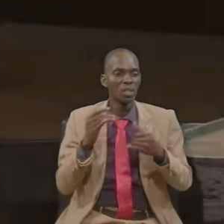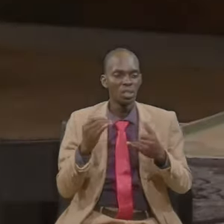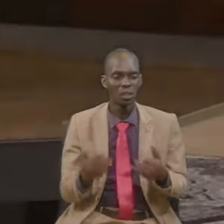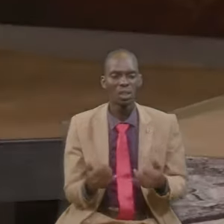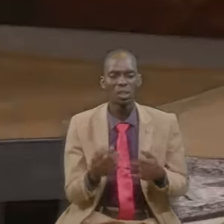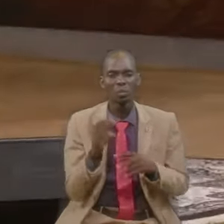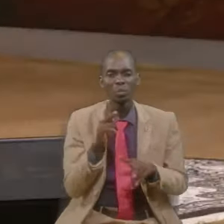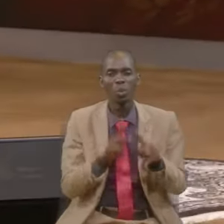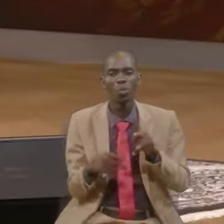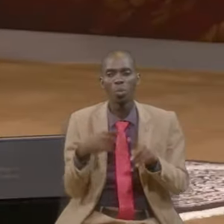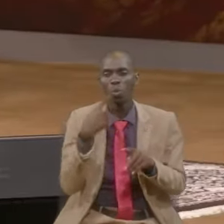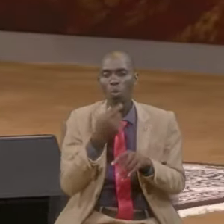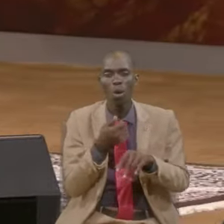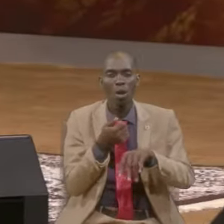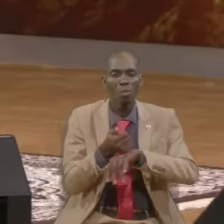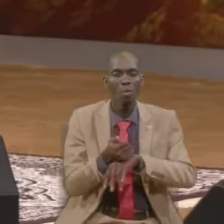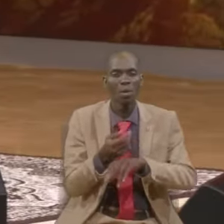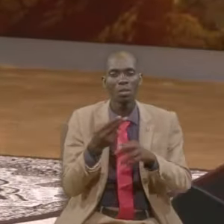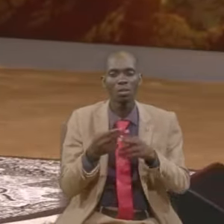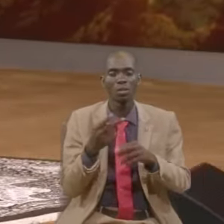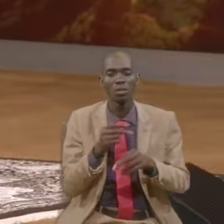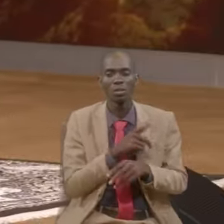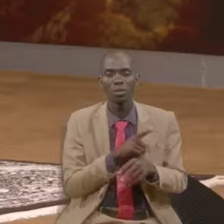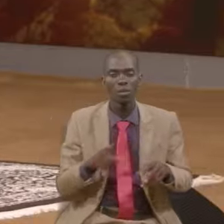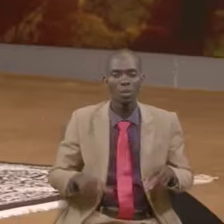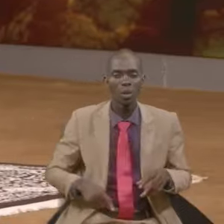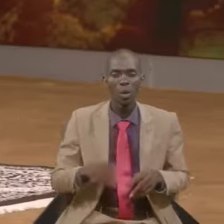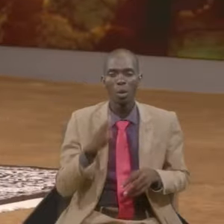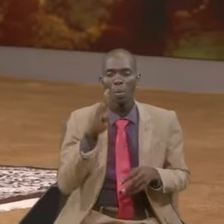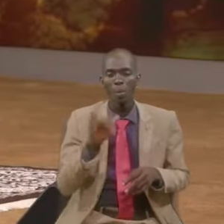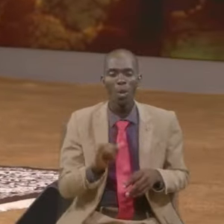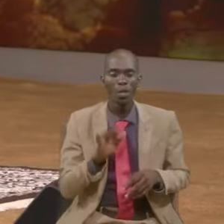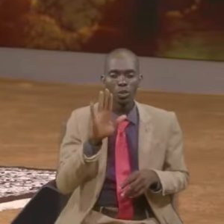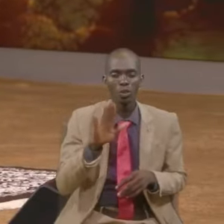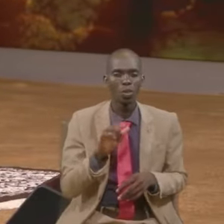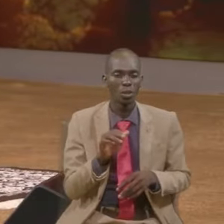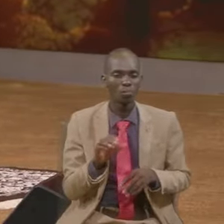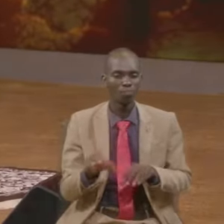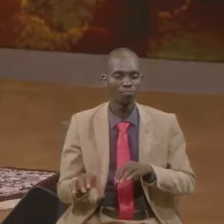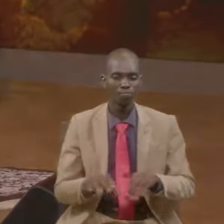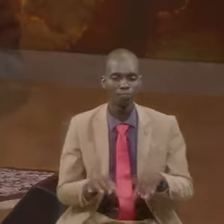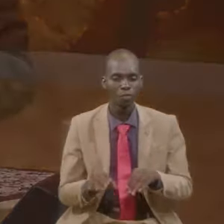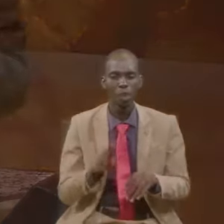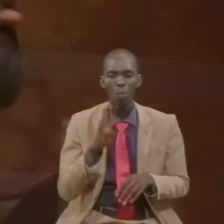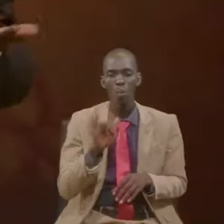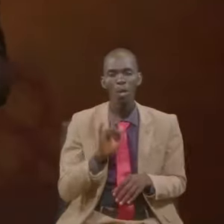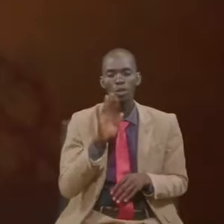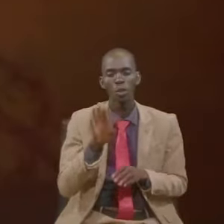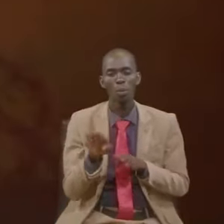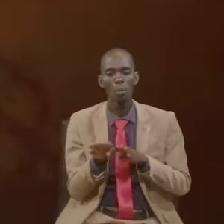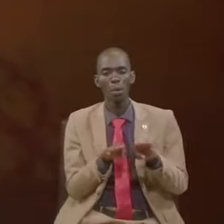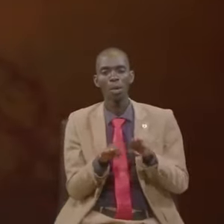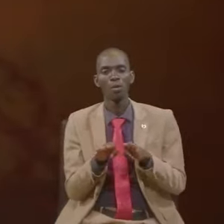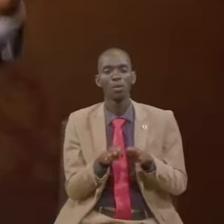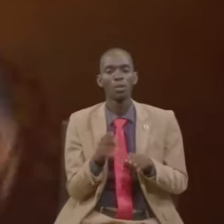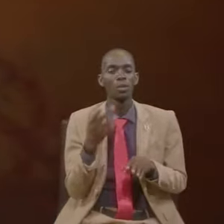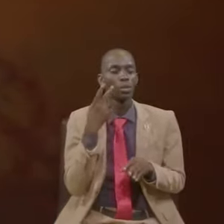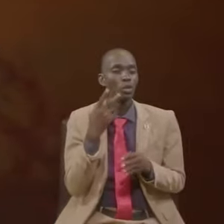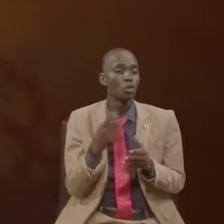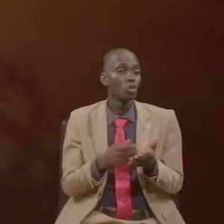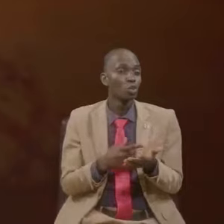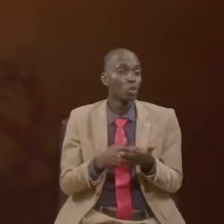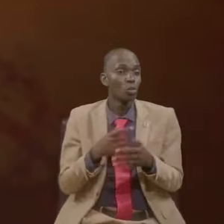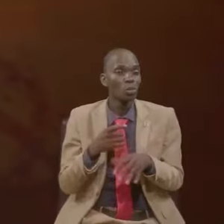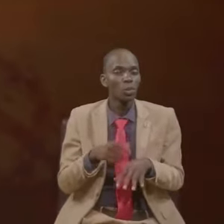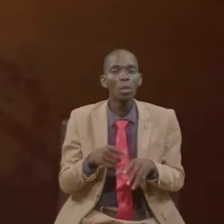the name of the Lord by your action, by your behavior, sometimes it's